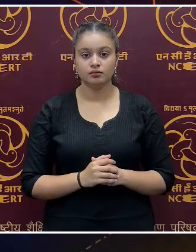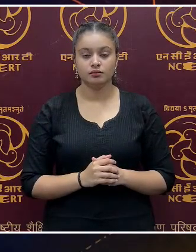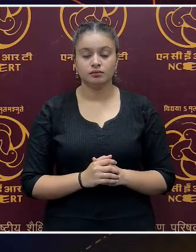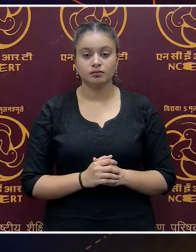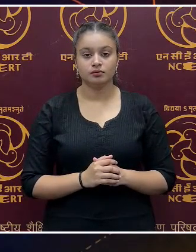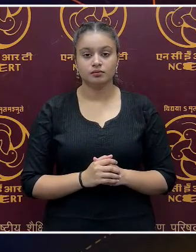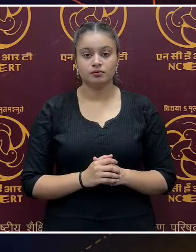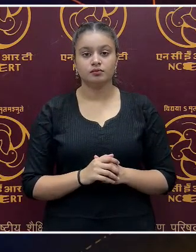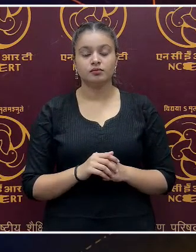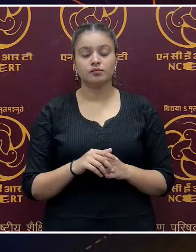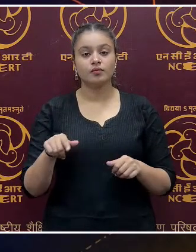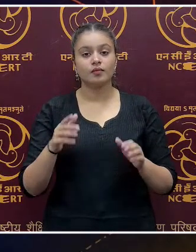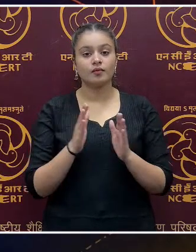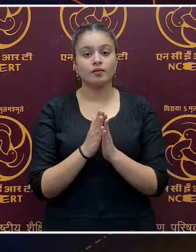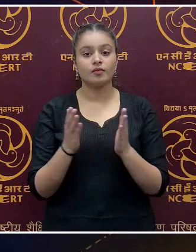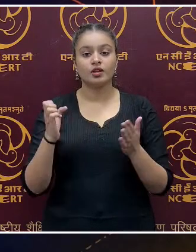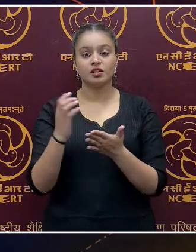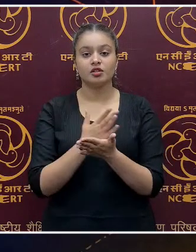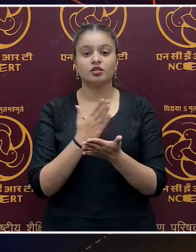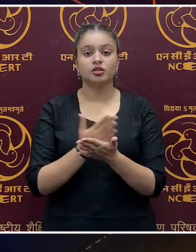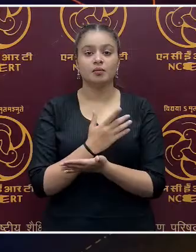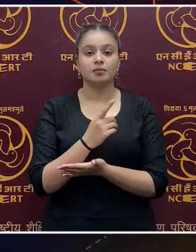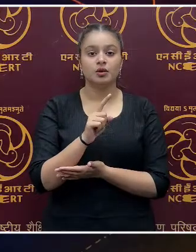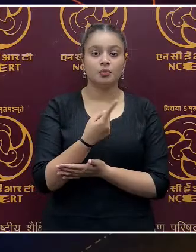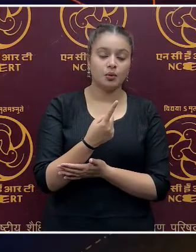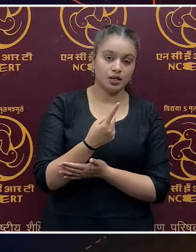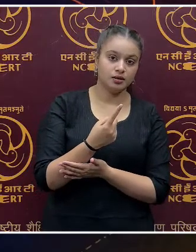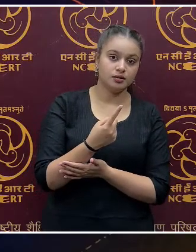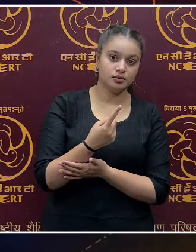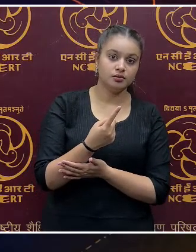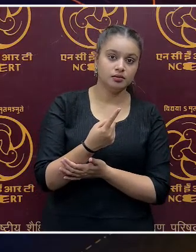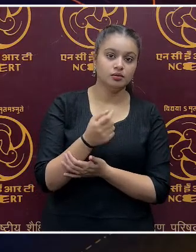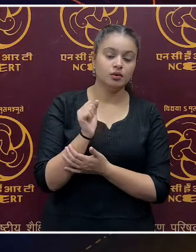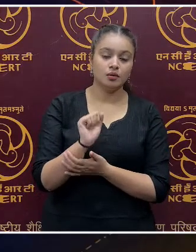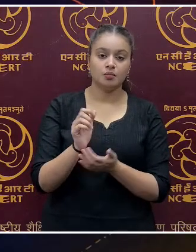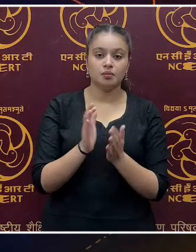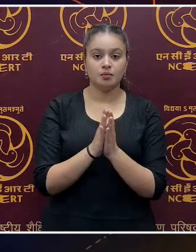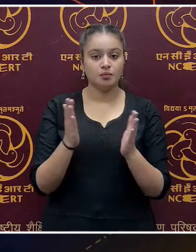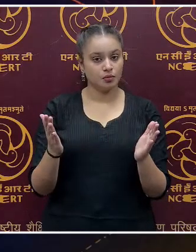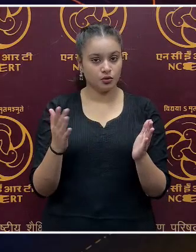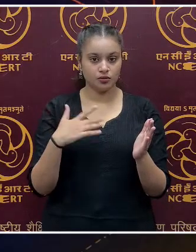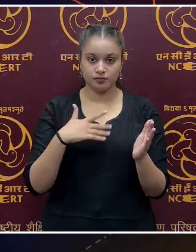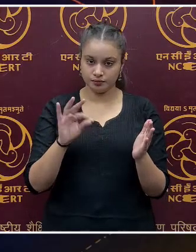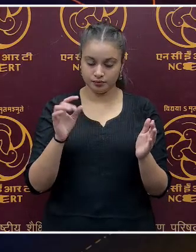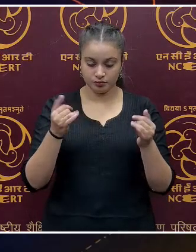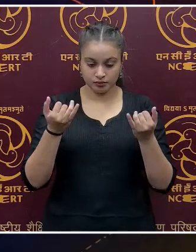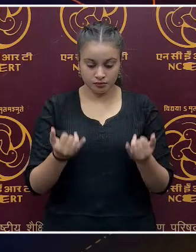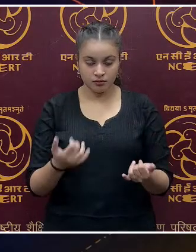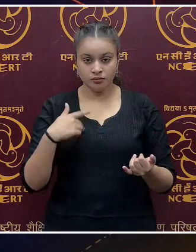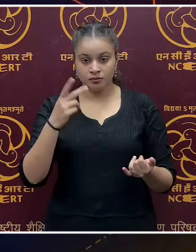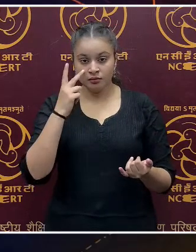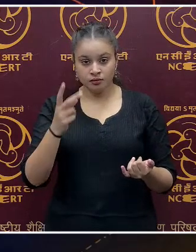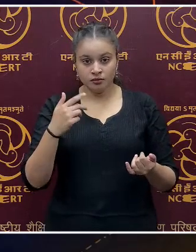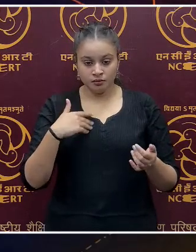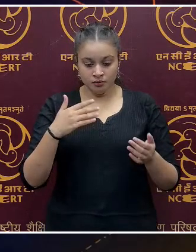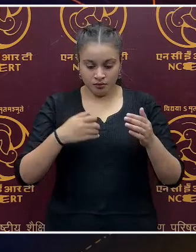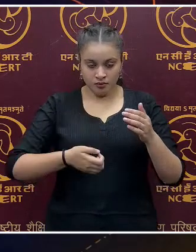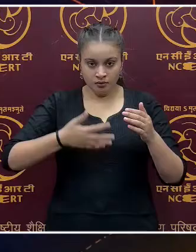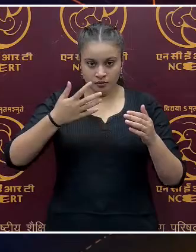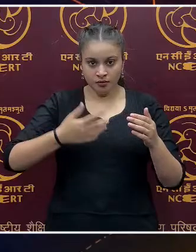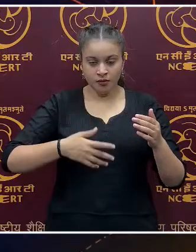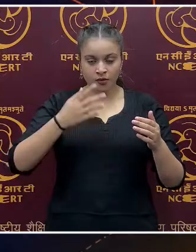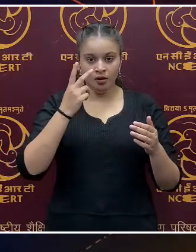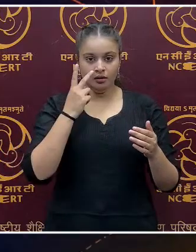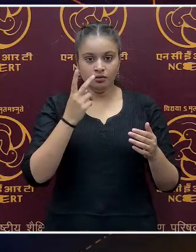default we could get the chapter 1 of the particular textbook. So here I want to go here as